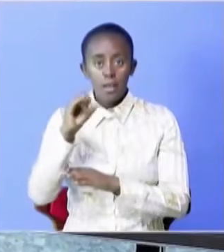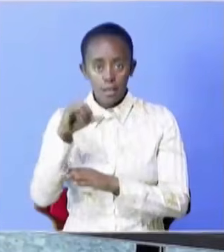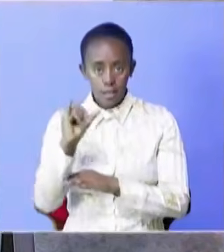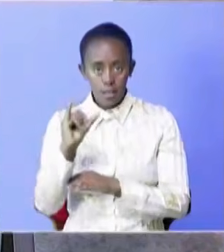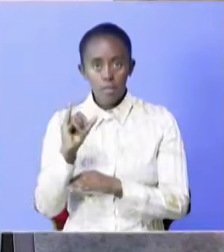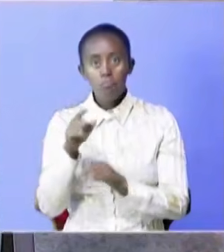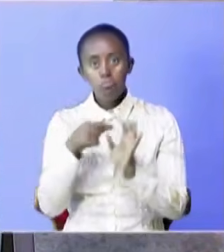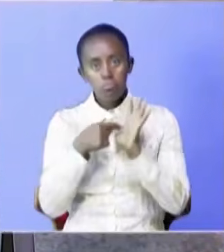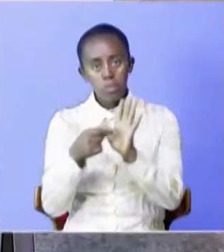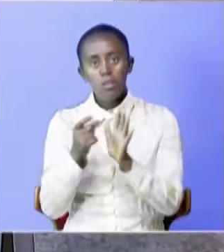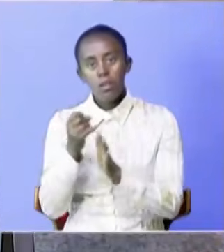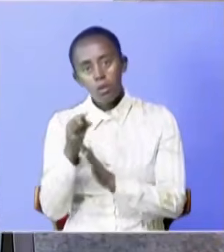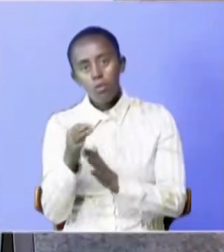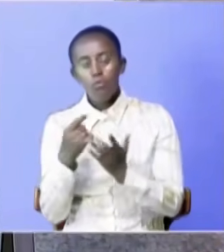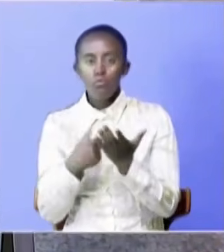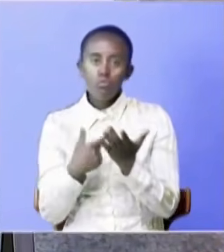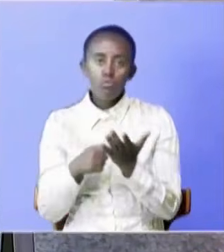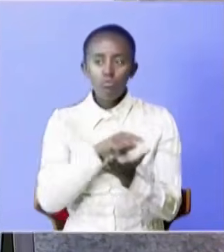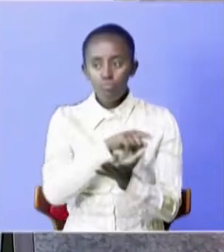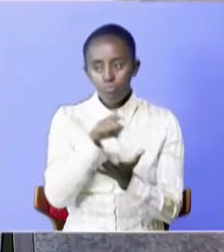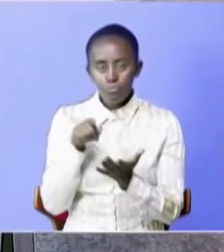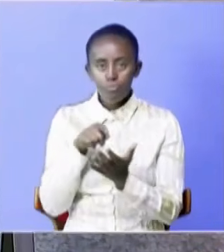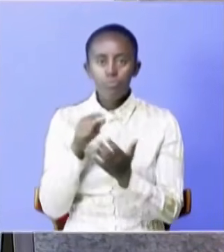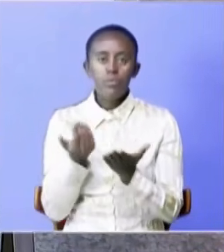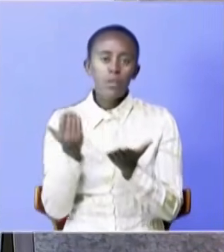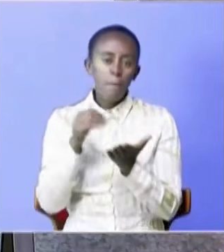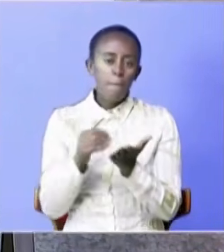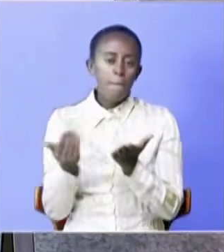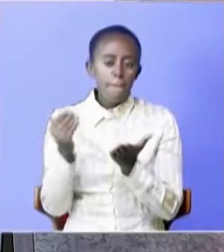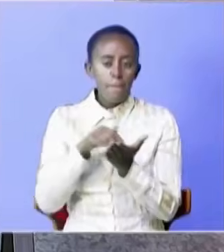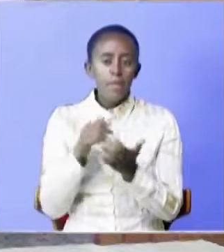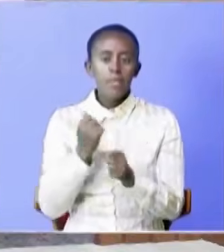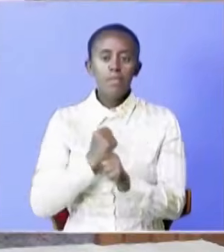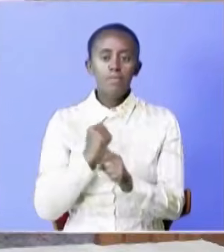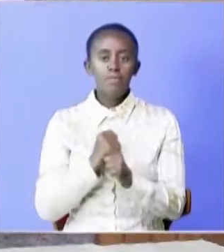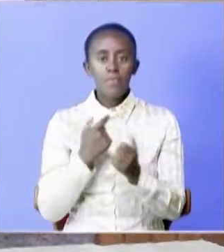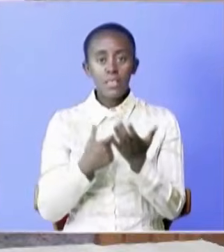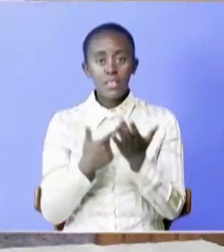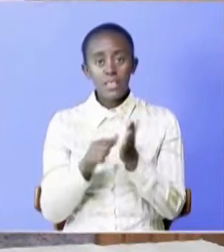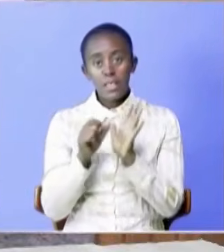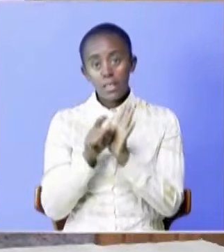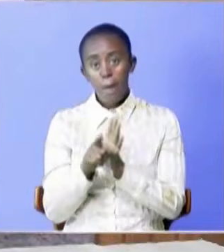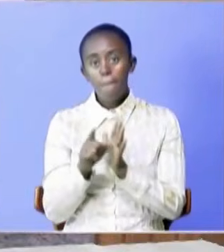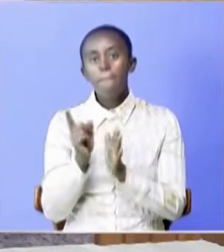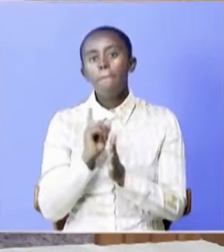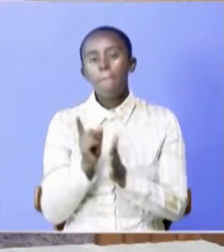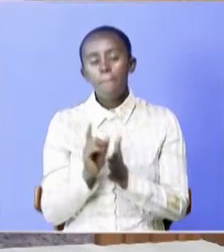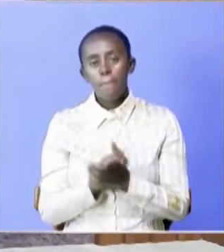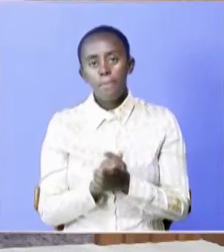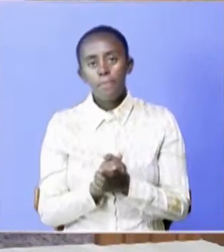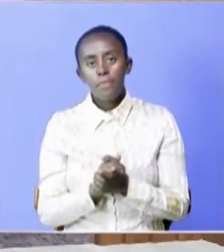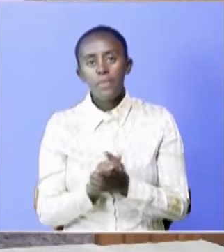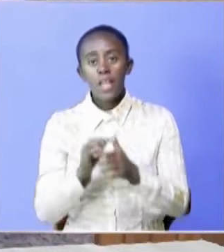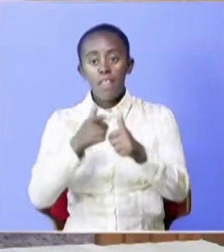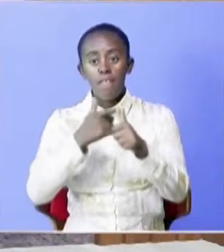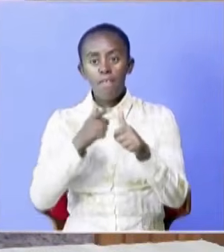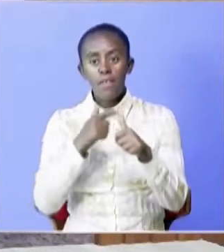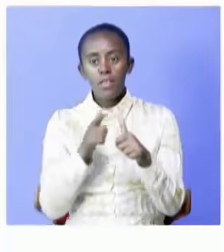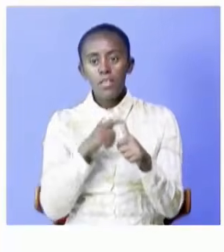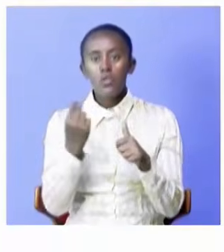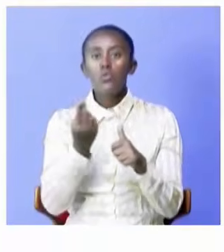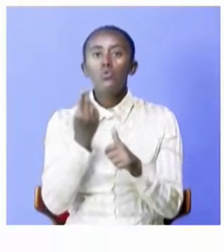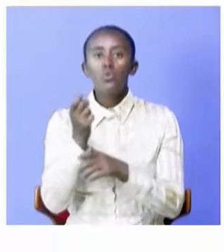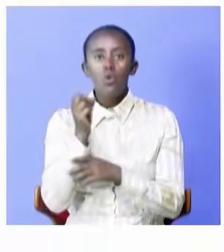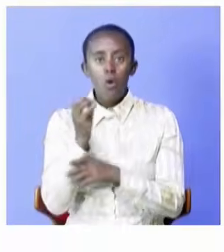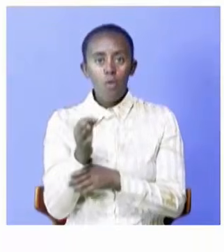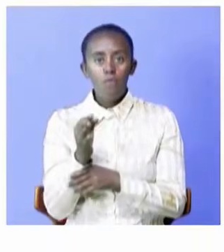indicator of things that you do repeatedly. This example can also be for the first use